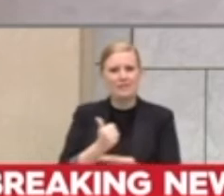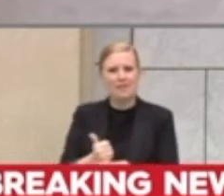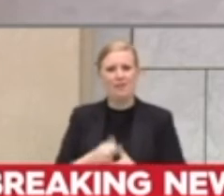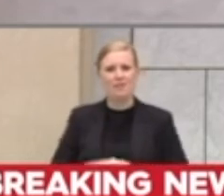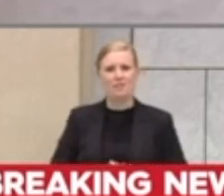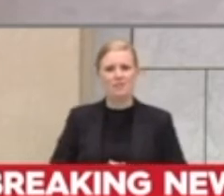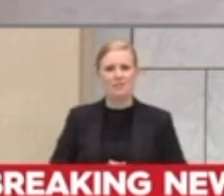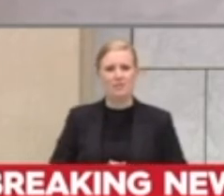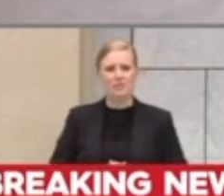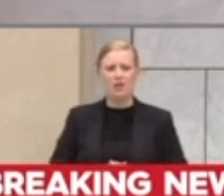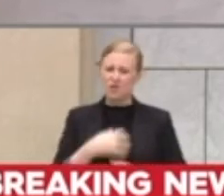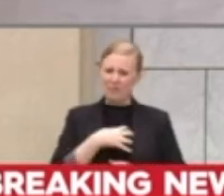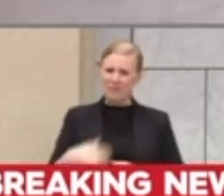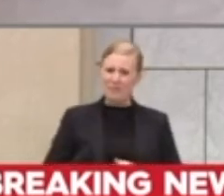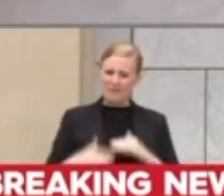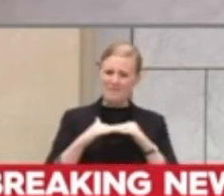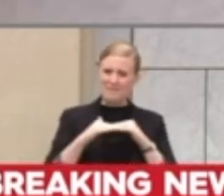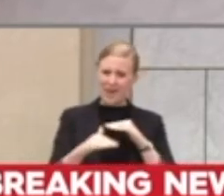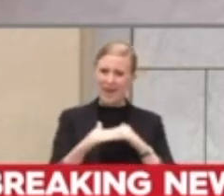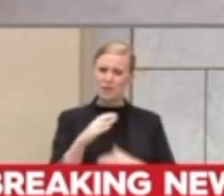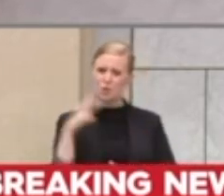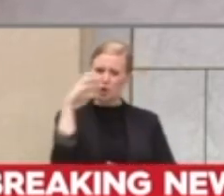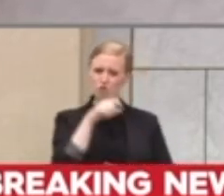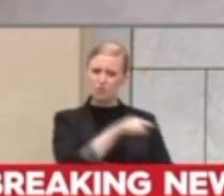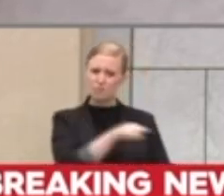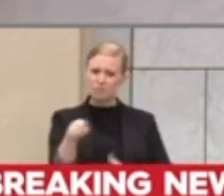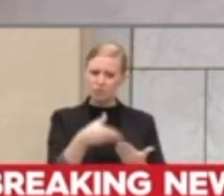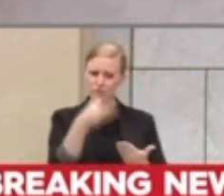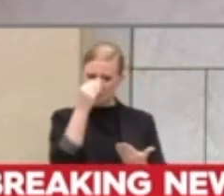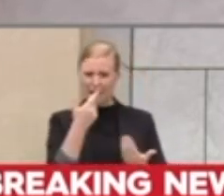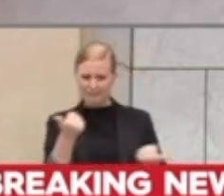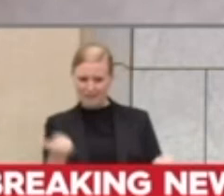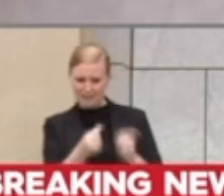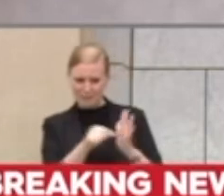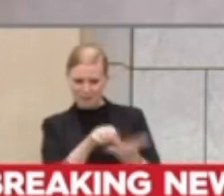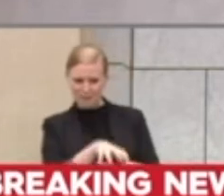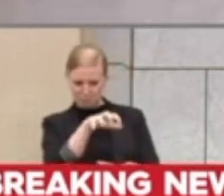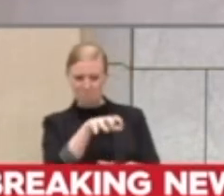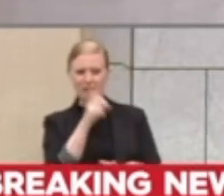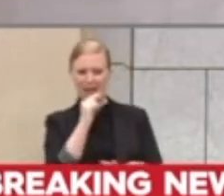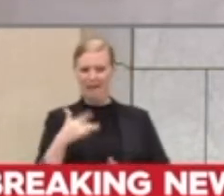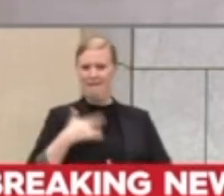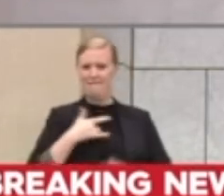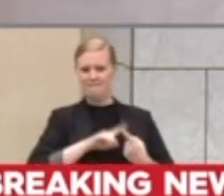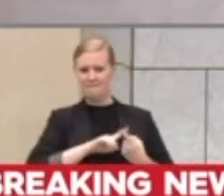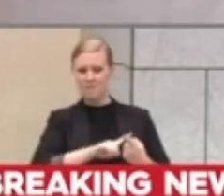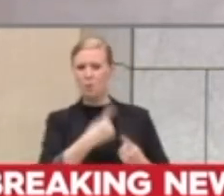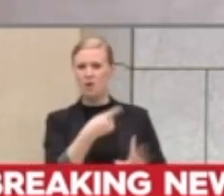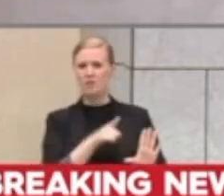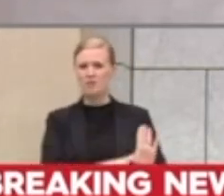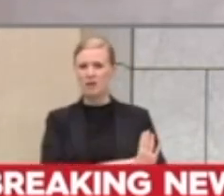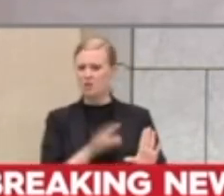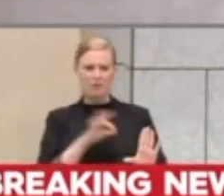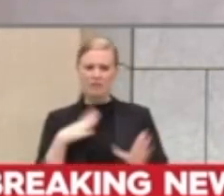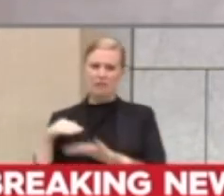government that students would be able to fulfill the commitment that they gave. Now, these visas and those who are in Australia